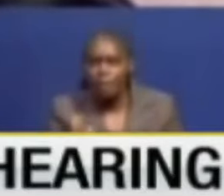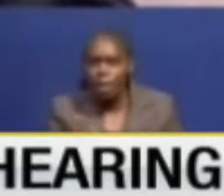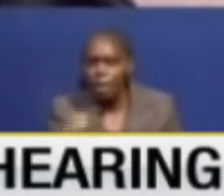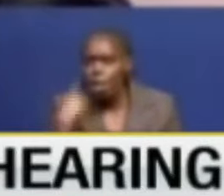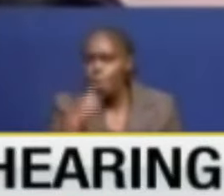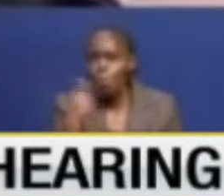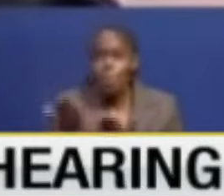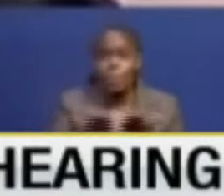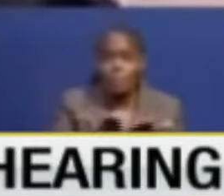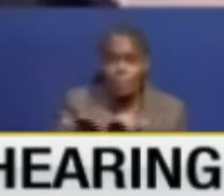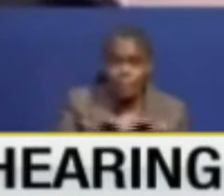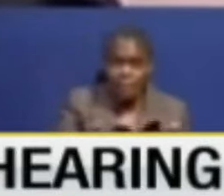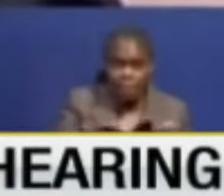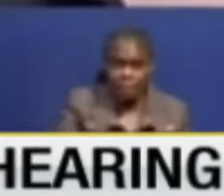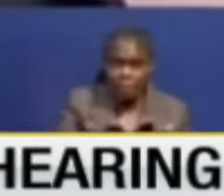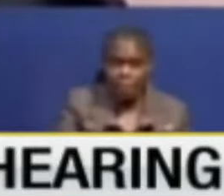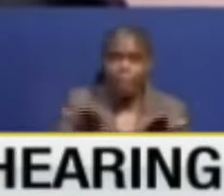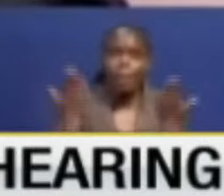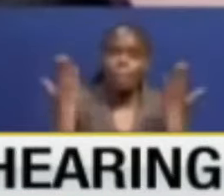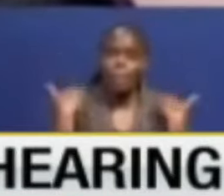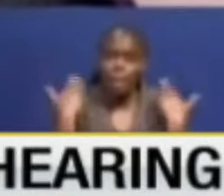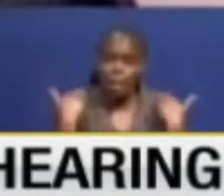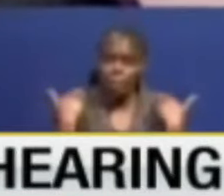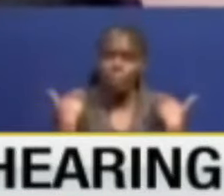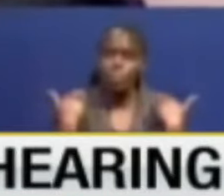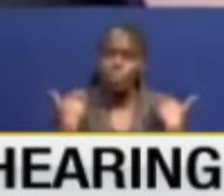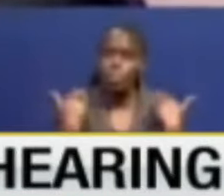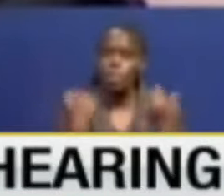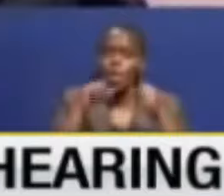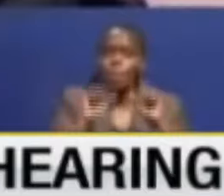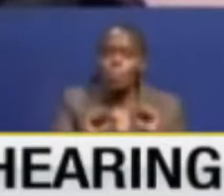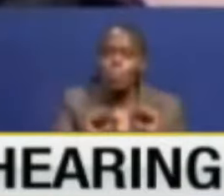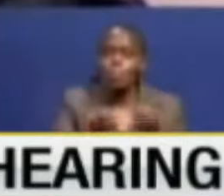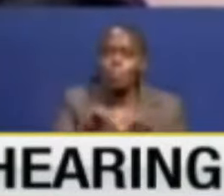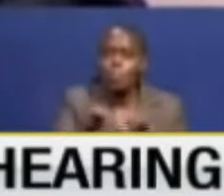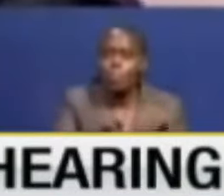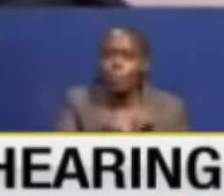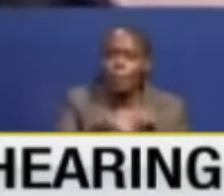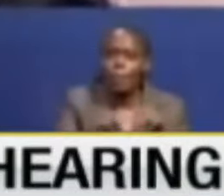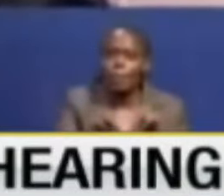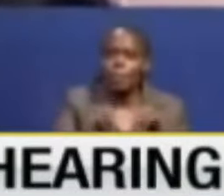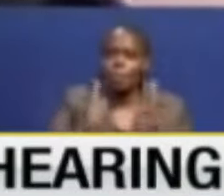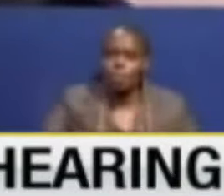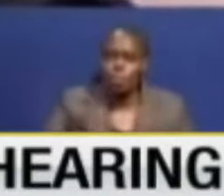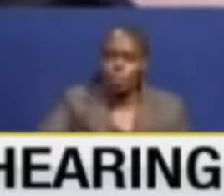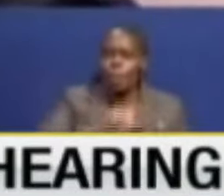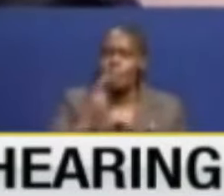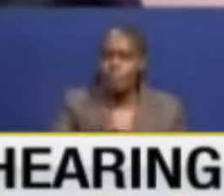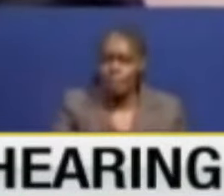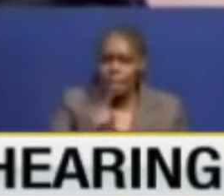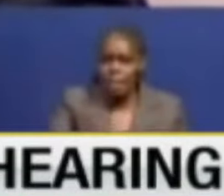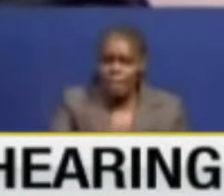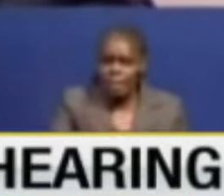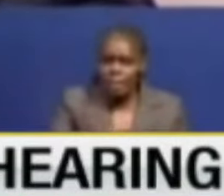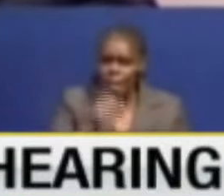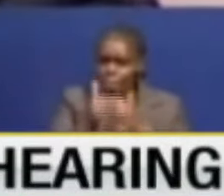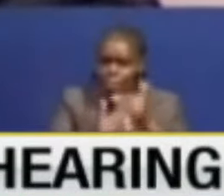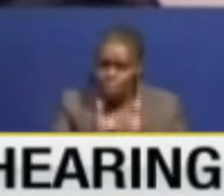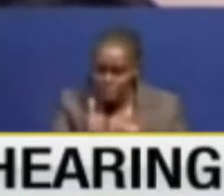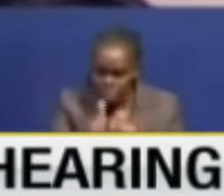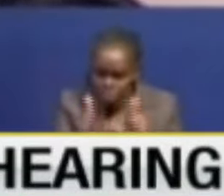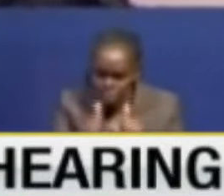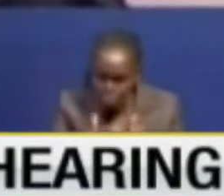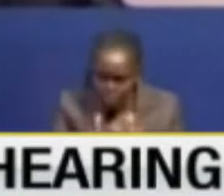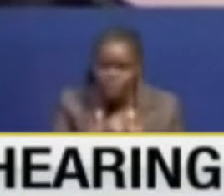is serving in the county government of Meru and who is not able to manage her human resource. When proper procedures are